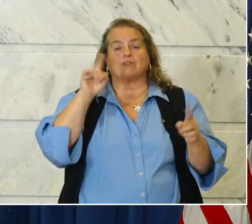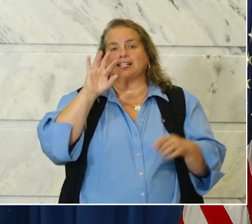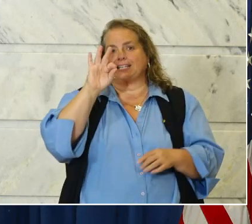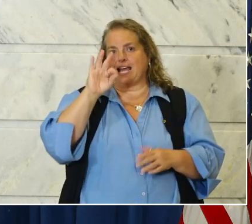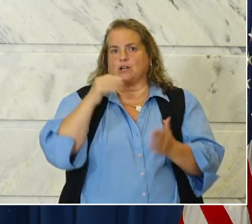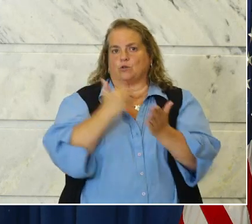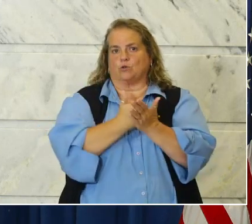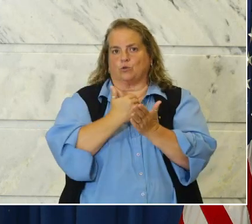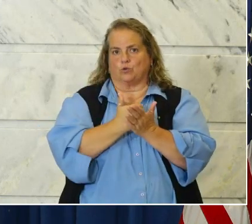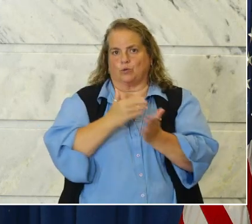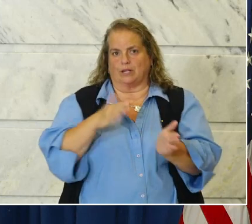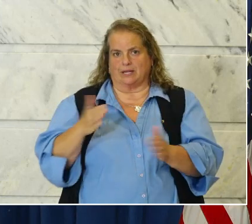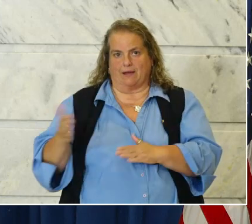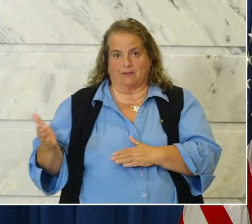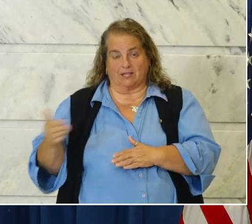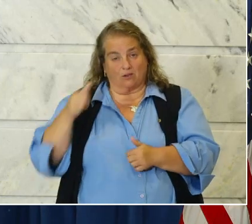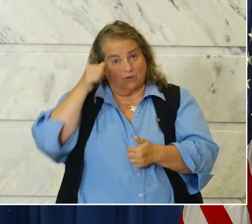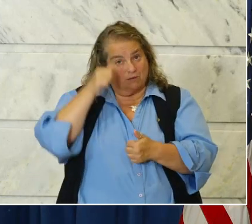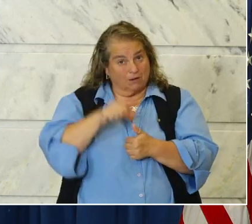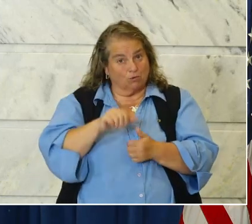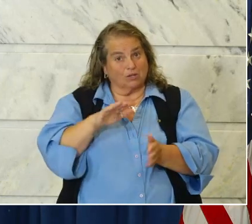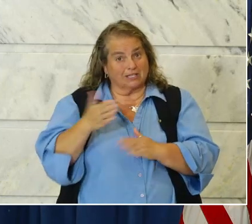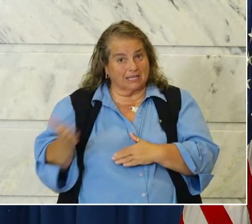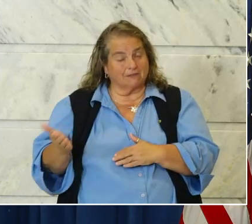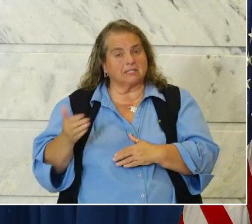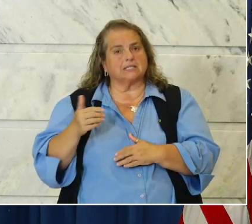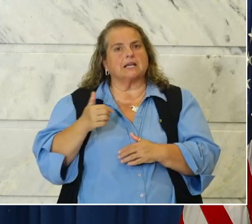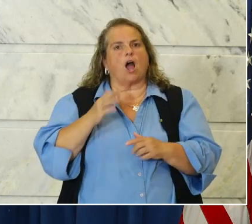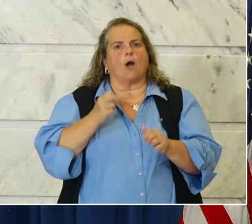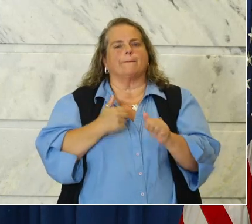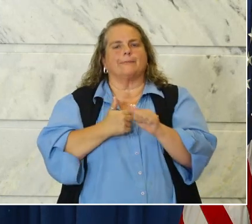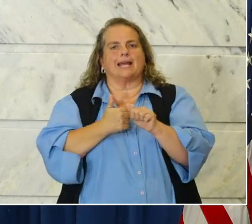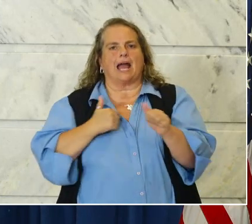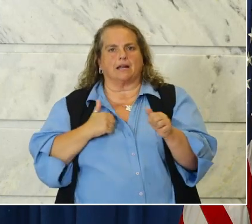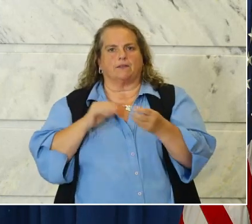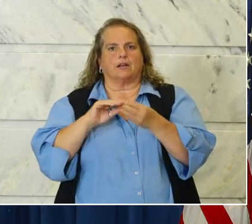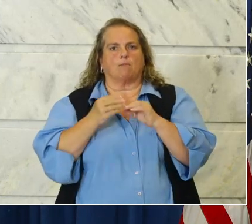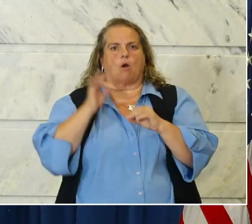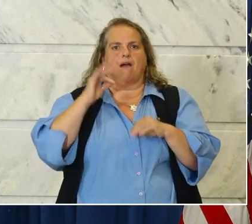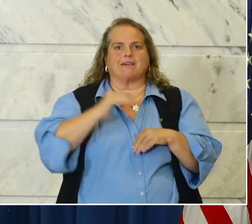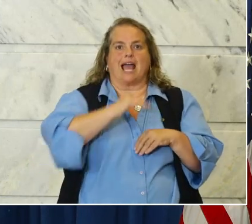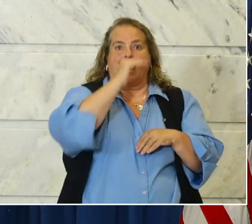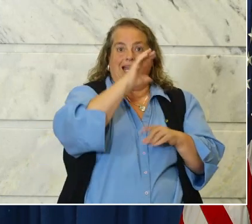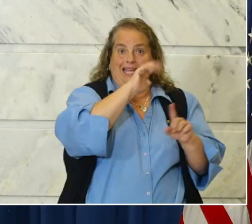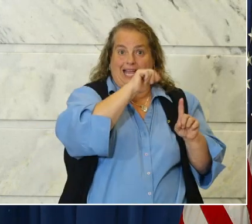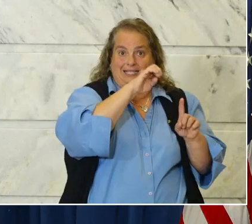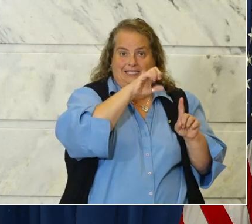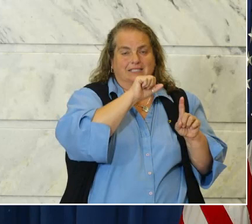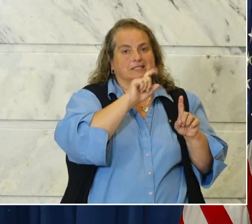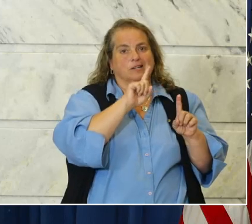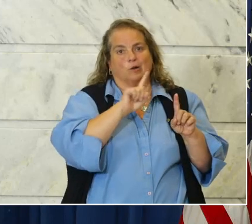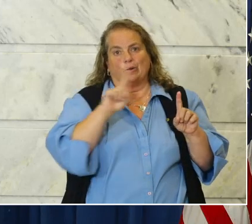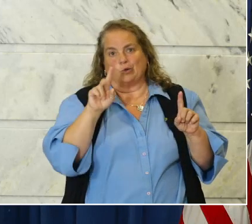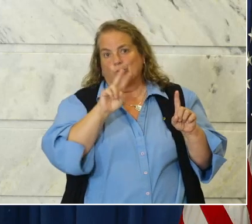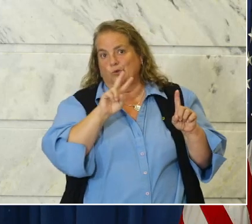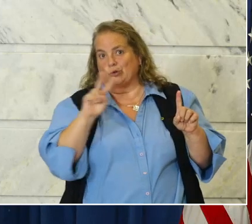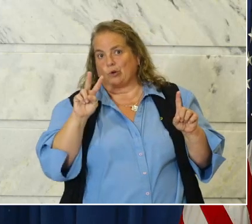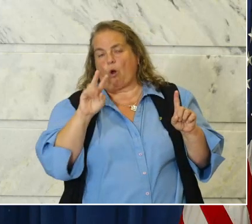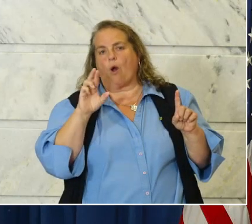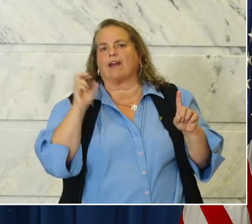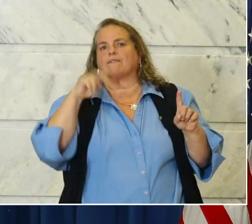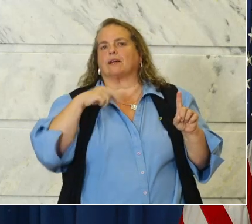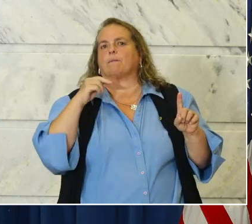deaths. And remember that deaths can trail the cases by weeks, sometimes even